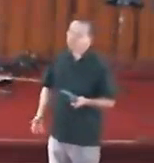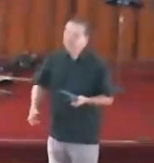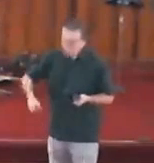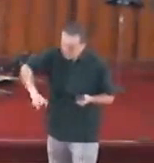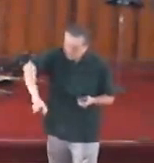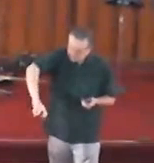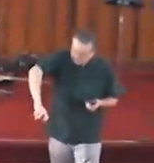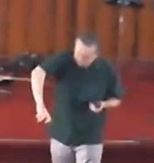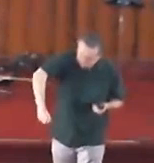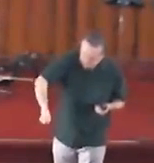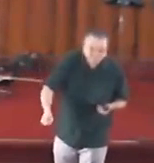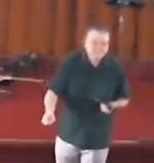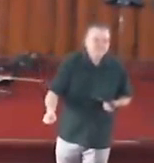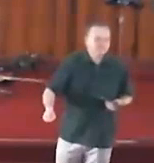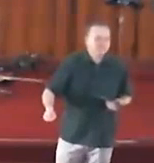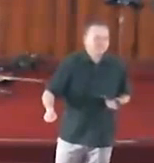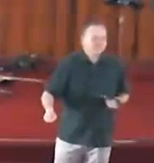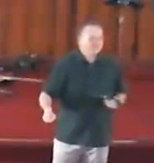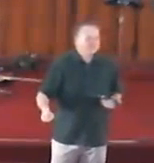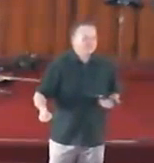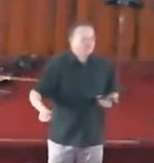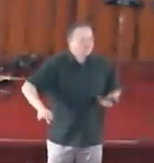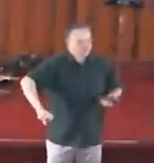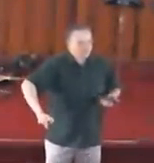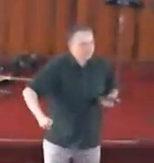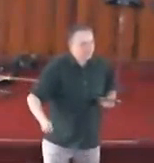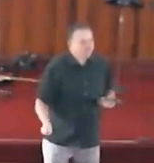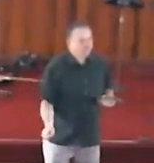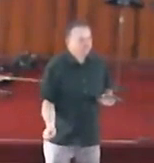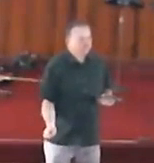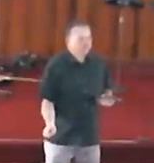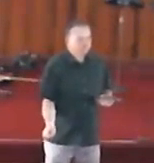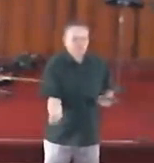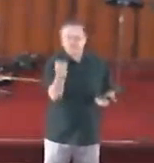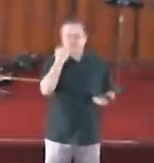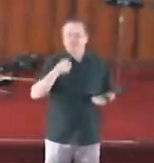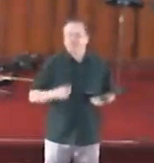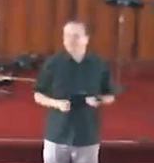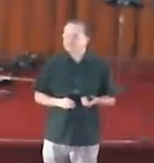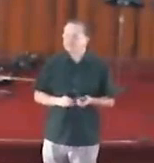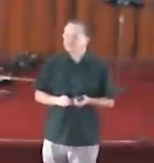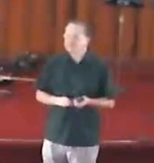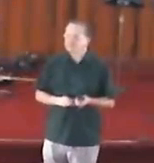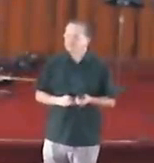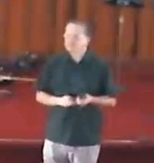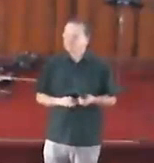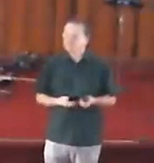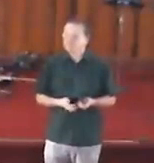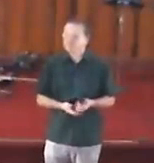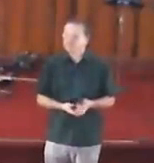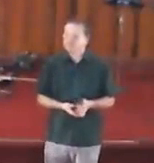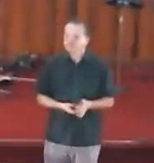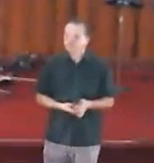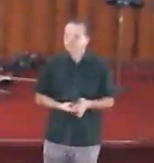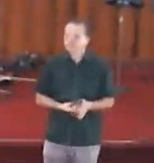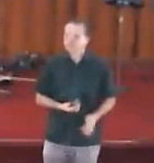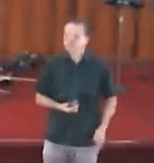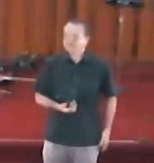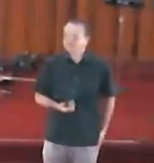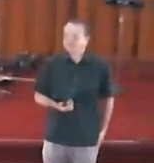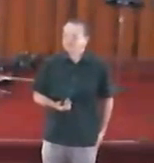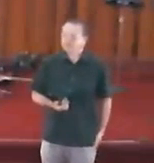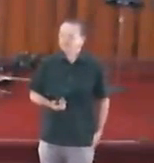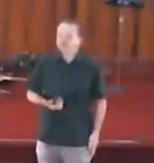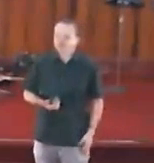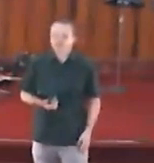pasada tiene cerrada la llave y dice, yo no quiero volverme a arriesgar. Sometimes people